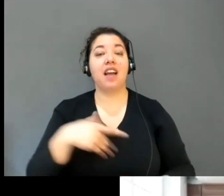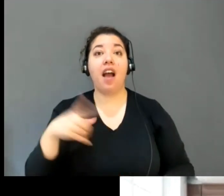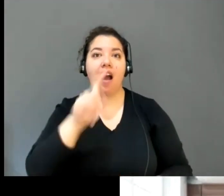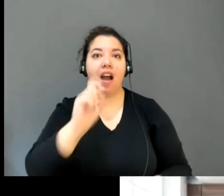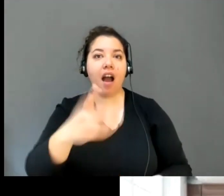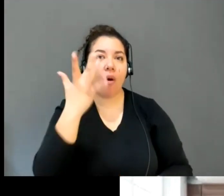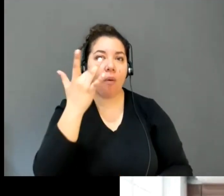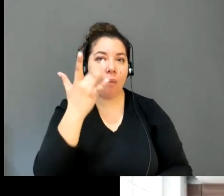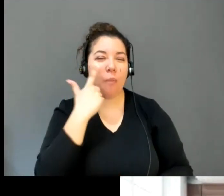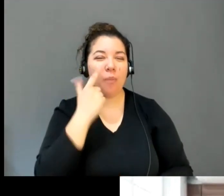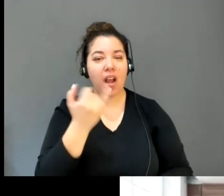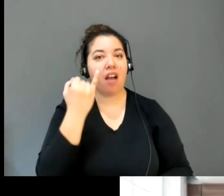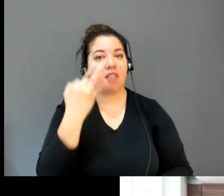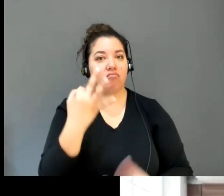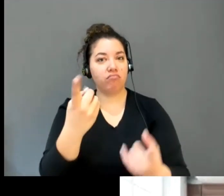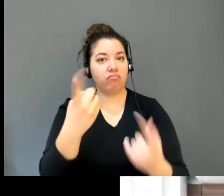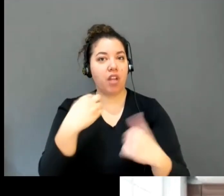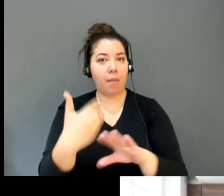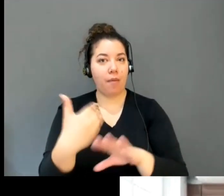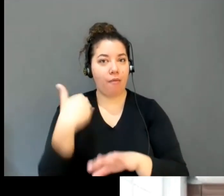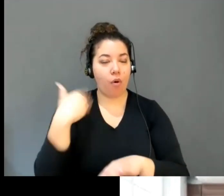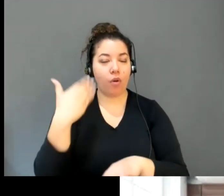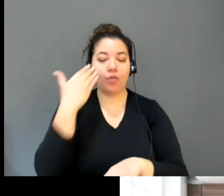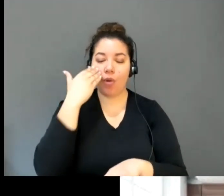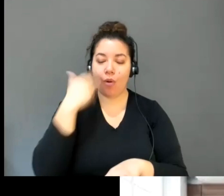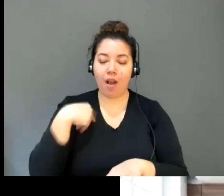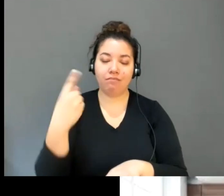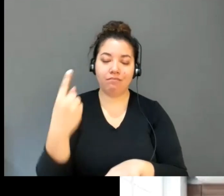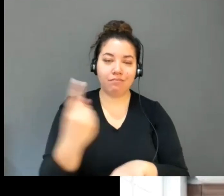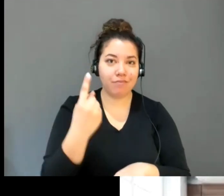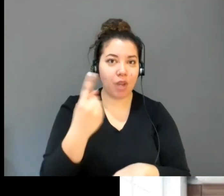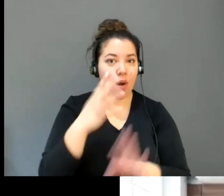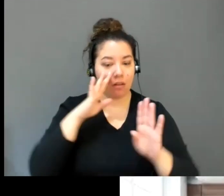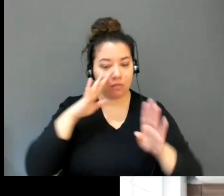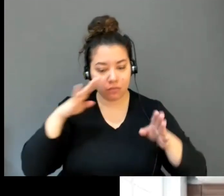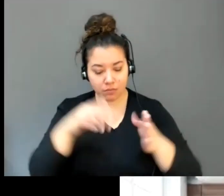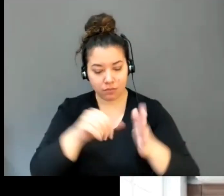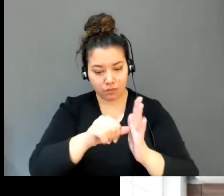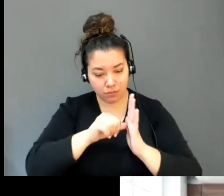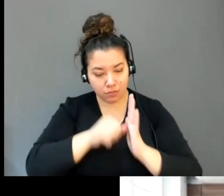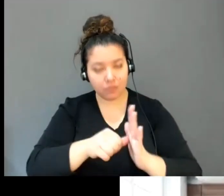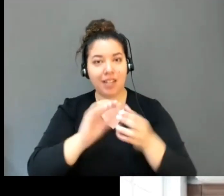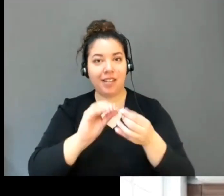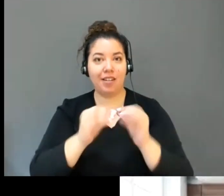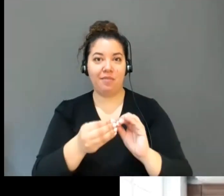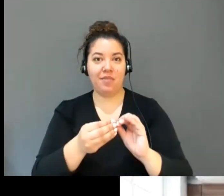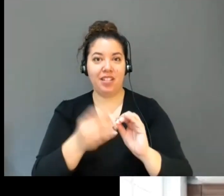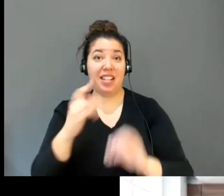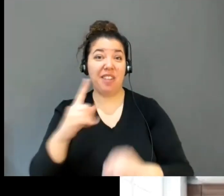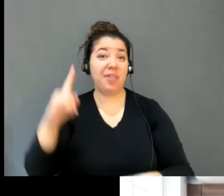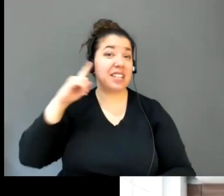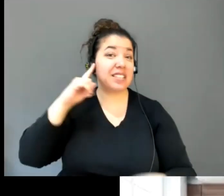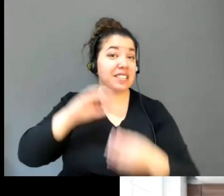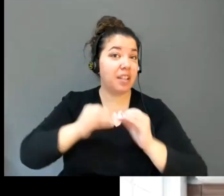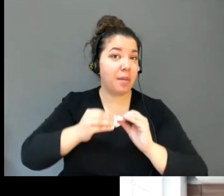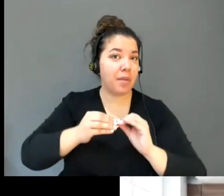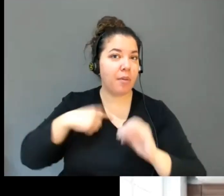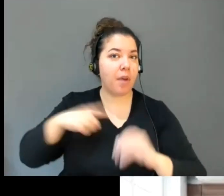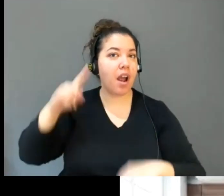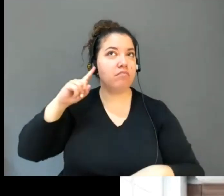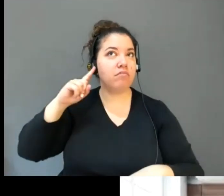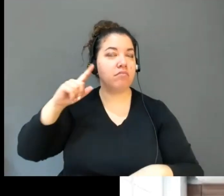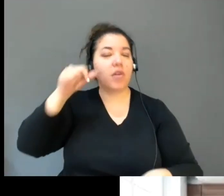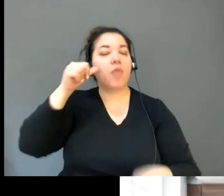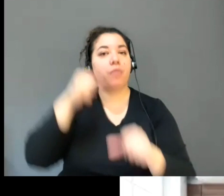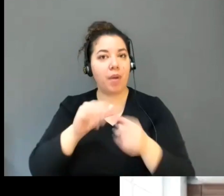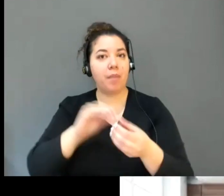purpose. If you've been to our webinars before, I'm always focusing you on the numbers, right? When we hear numbers, we remember numbers. Numbers stick